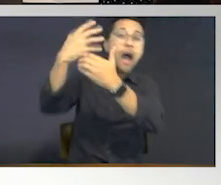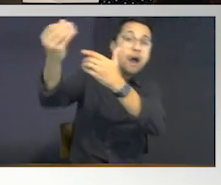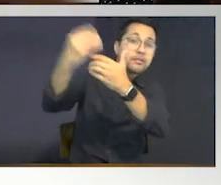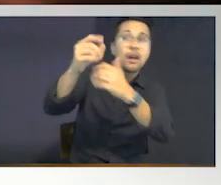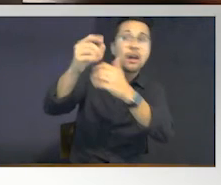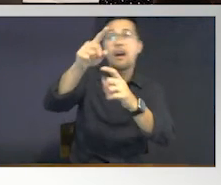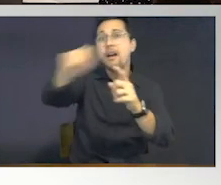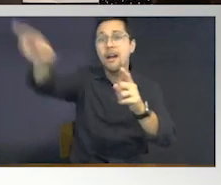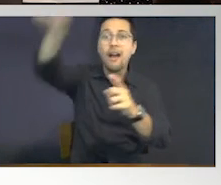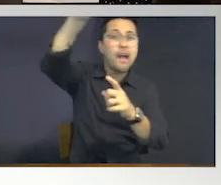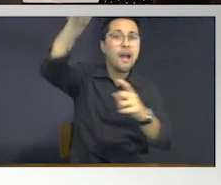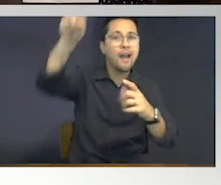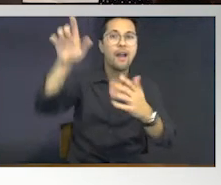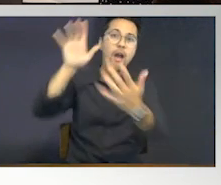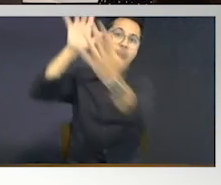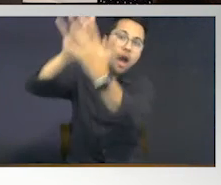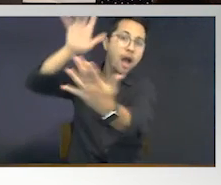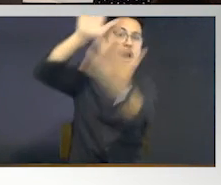and more